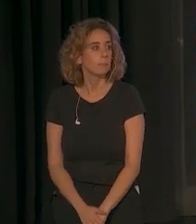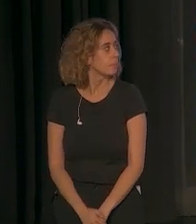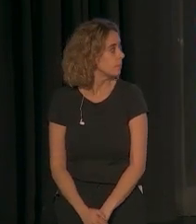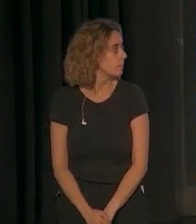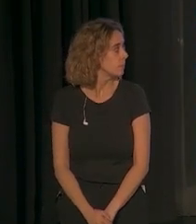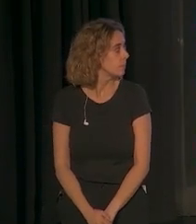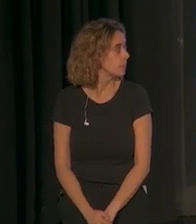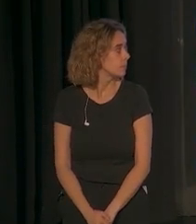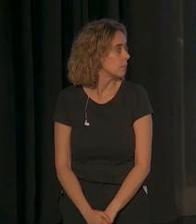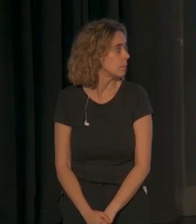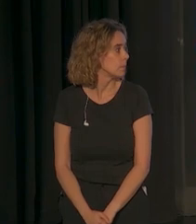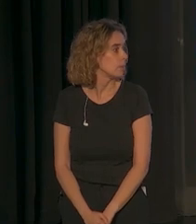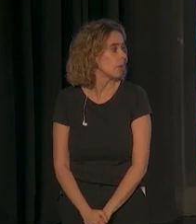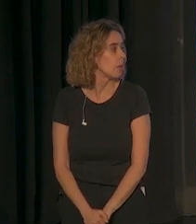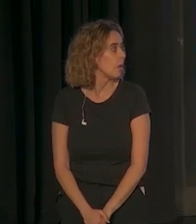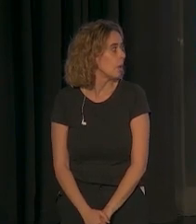Bien, creo que no hay más preguntas.